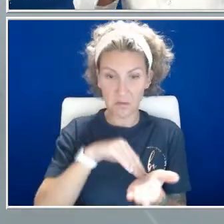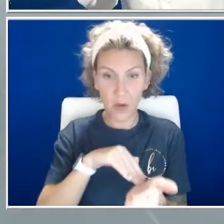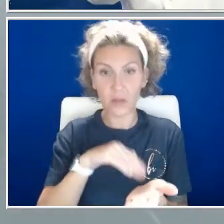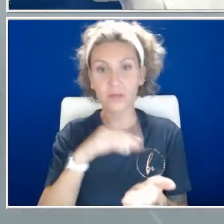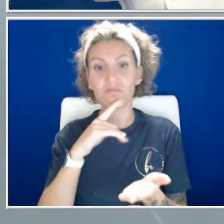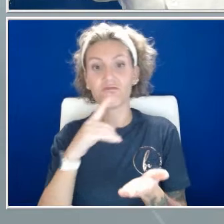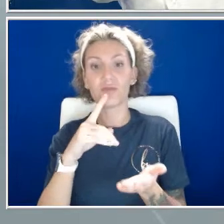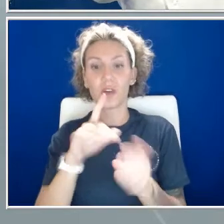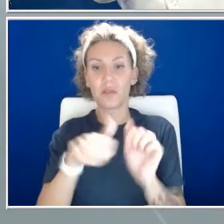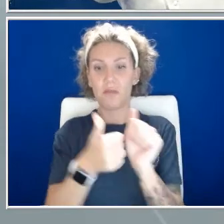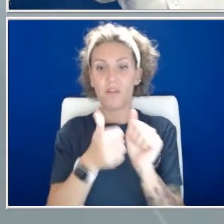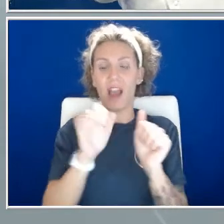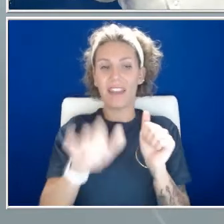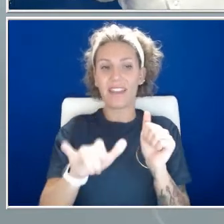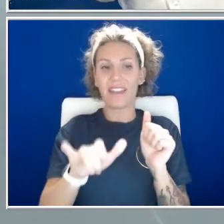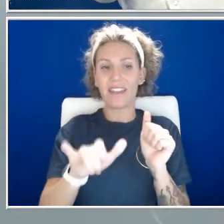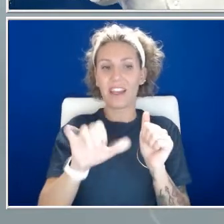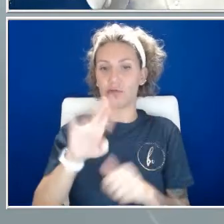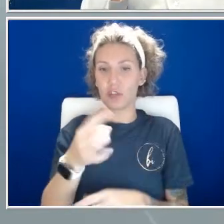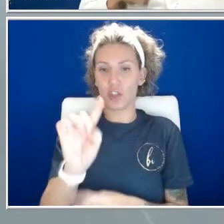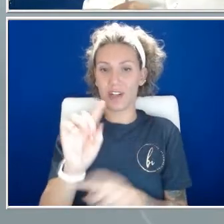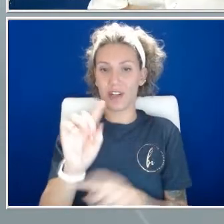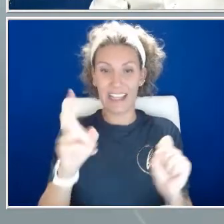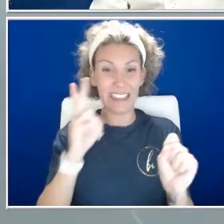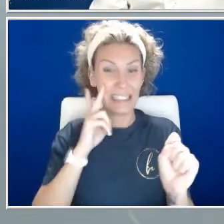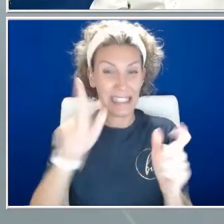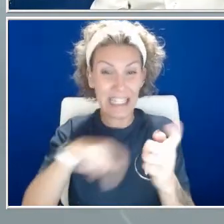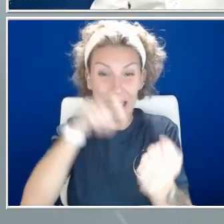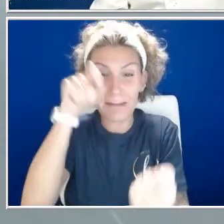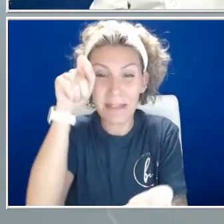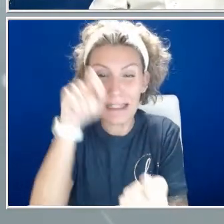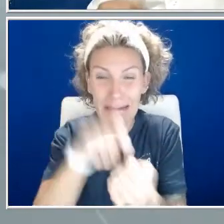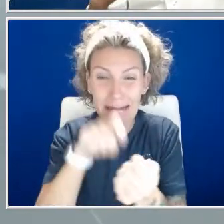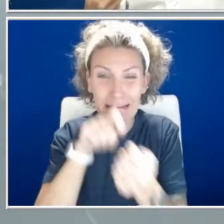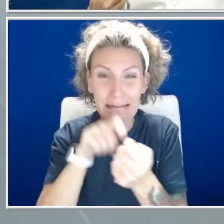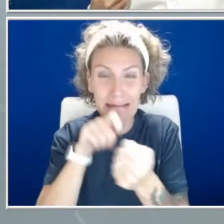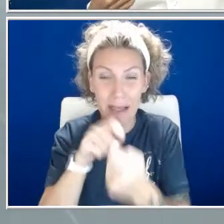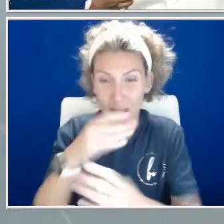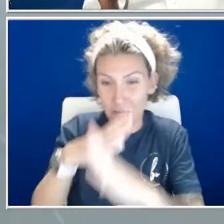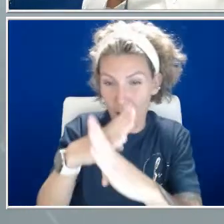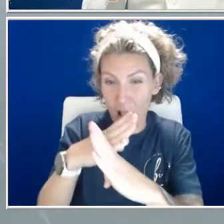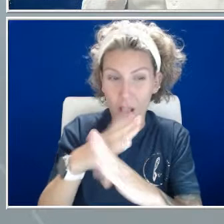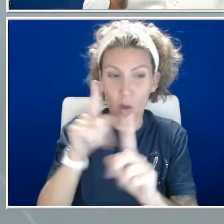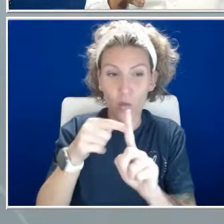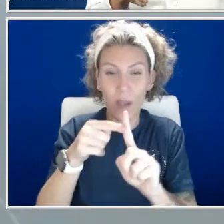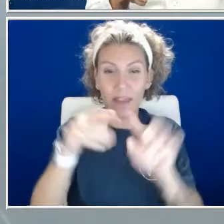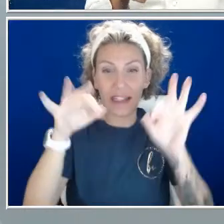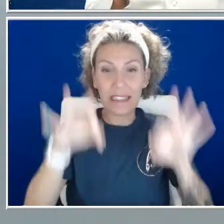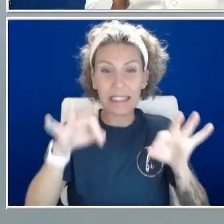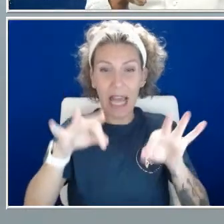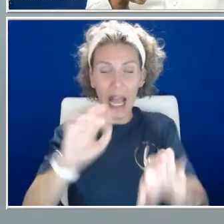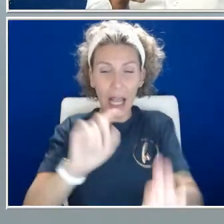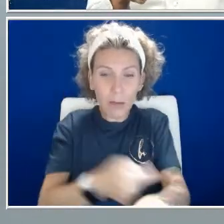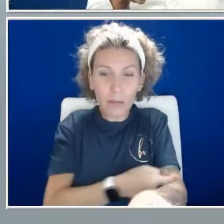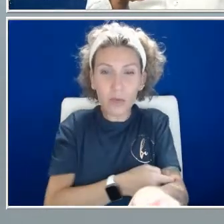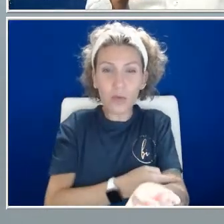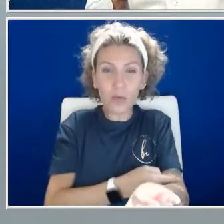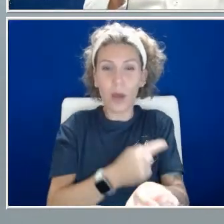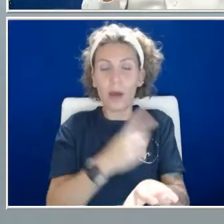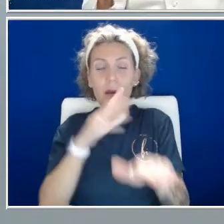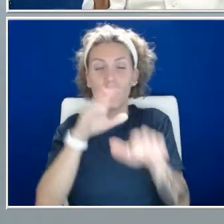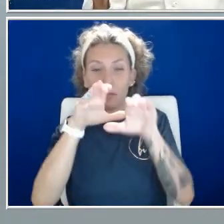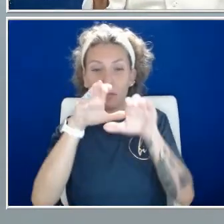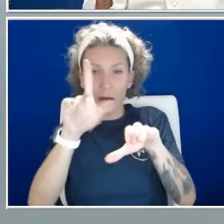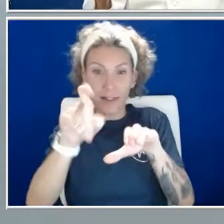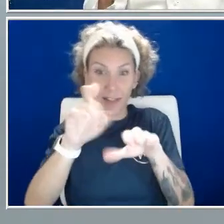shielding, and we can see the exact obstruction when we inject our dye. So we need to get there with our instruments